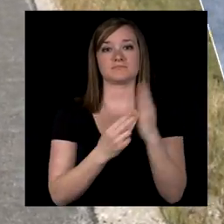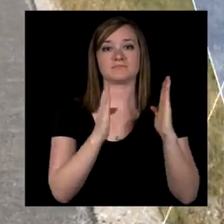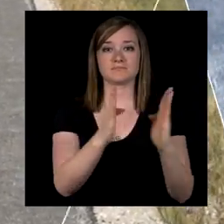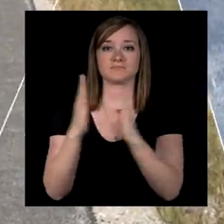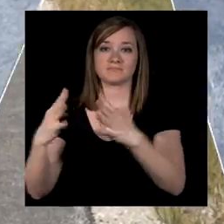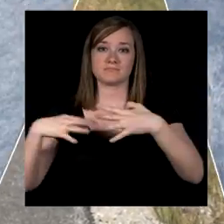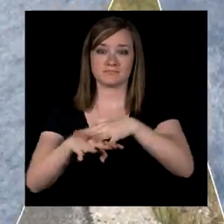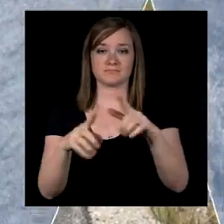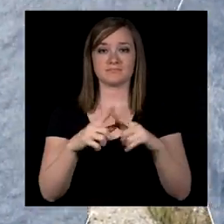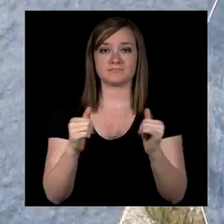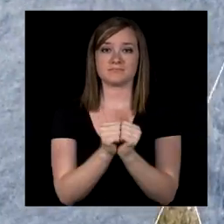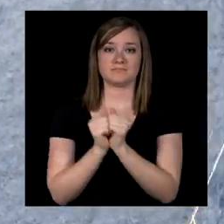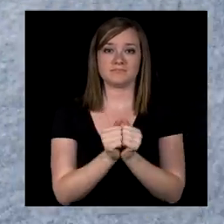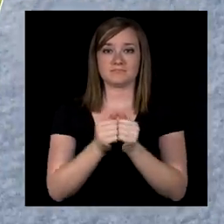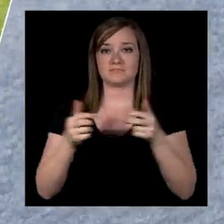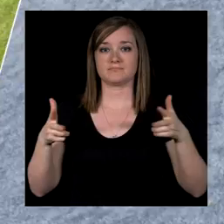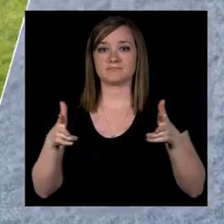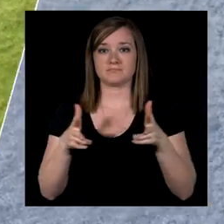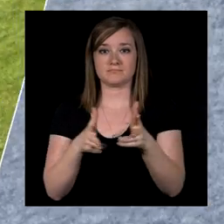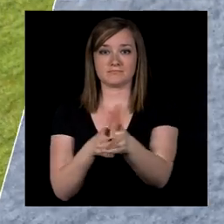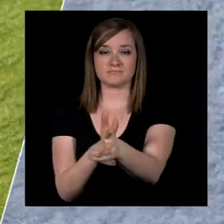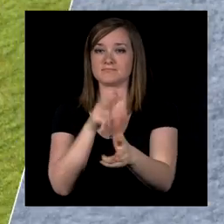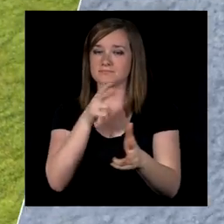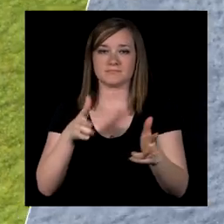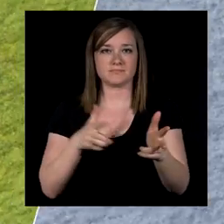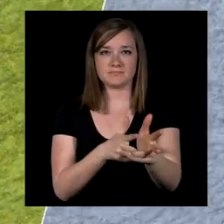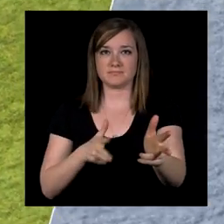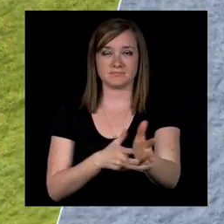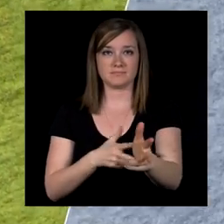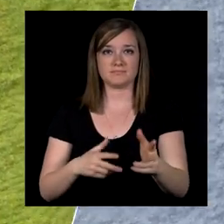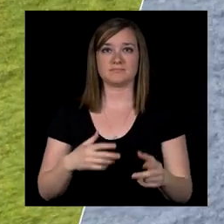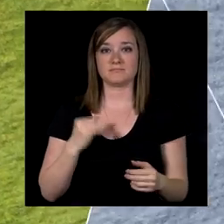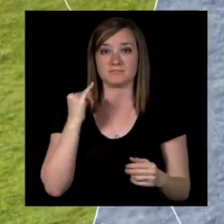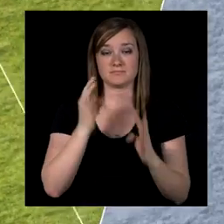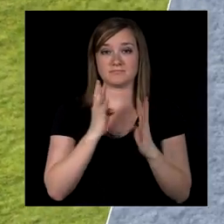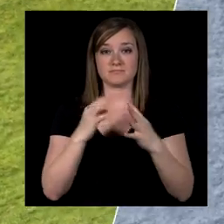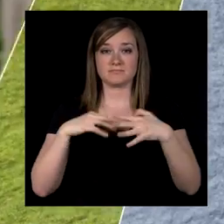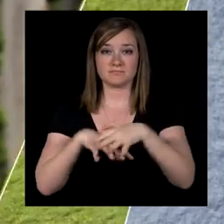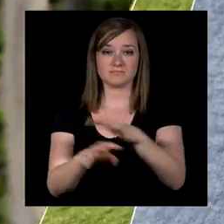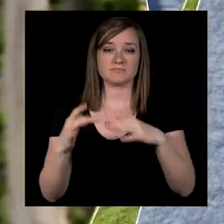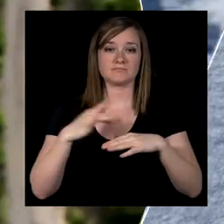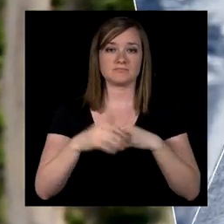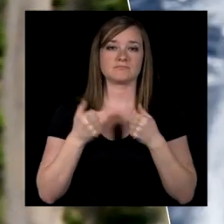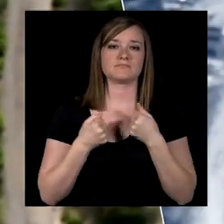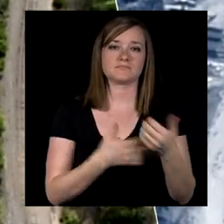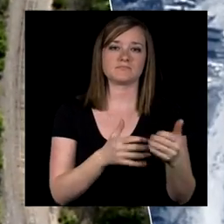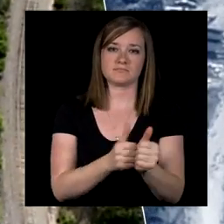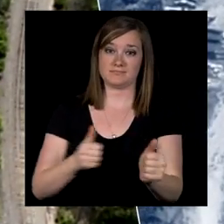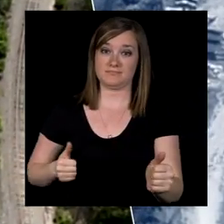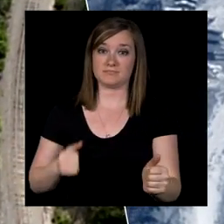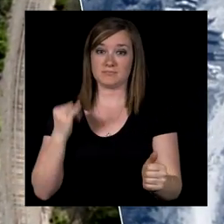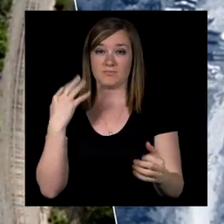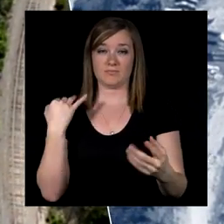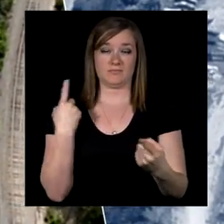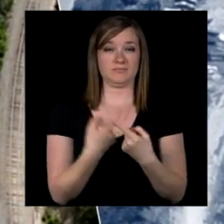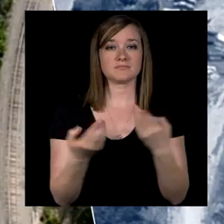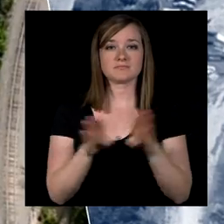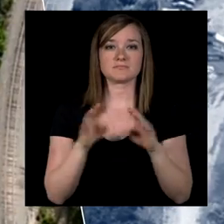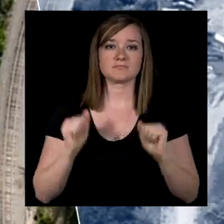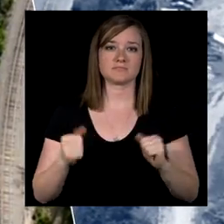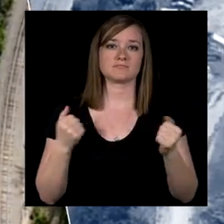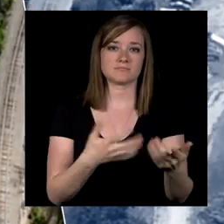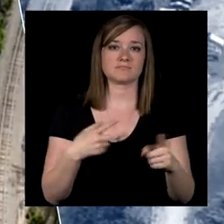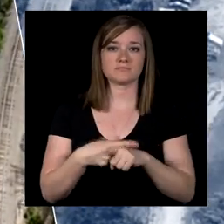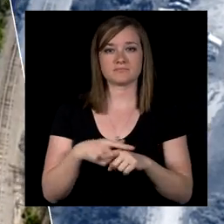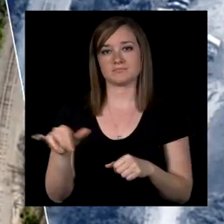two lanes merging into one, not one lane merging into the other. When traffic merges early, the backups can stretch for miles, and some motorists will stay in the closing